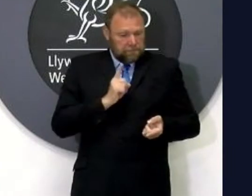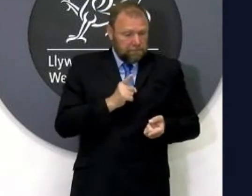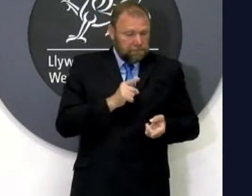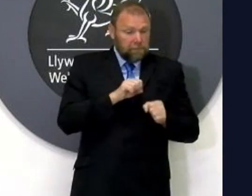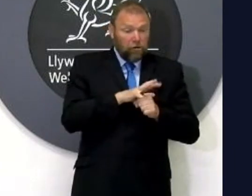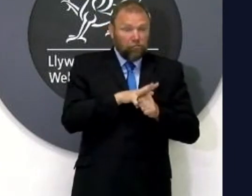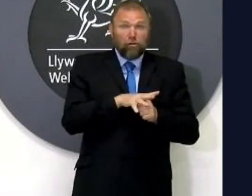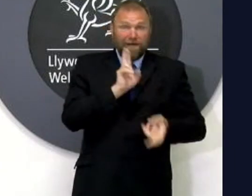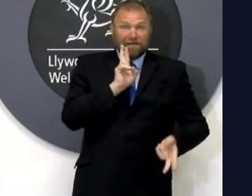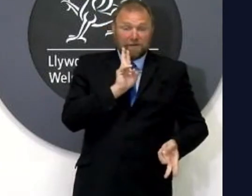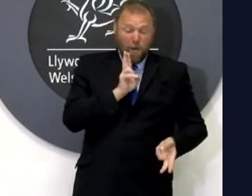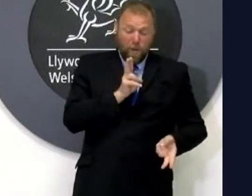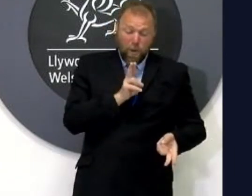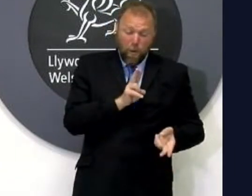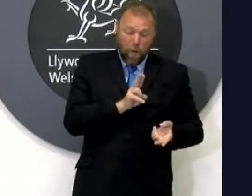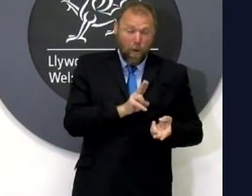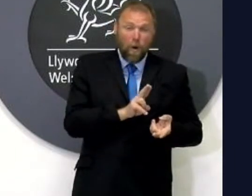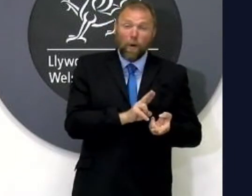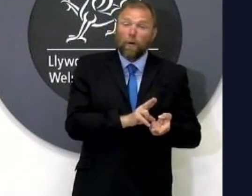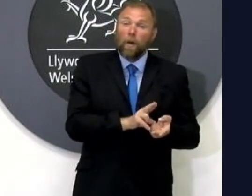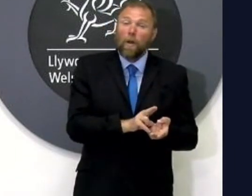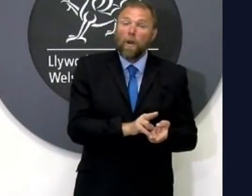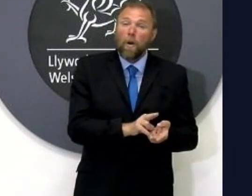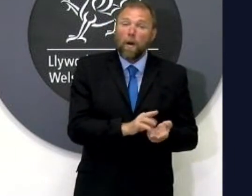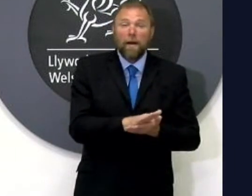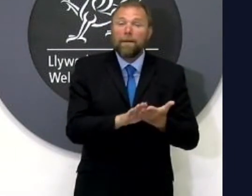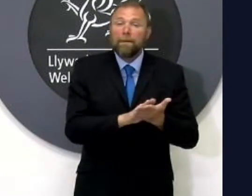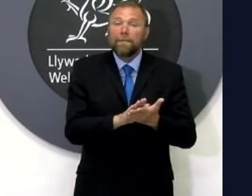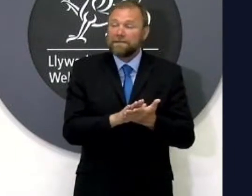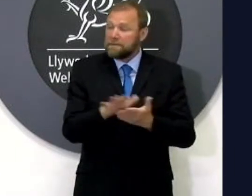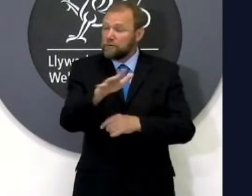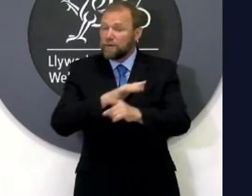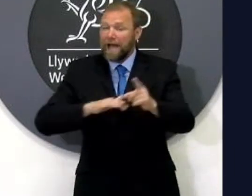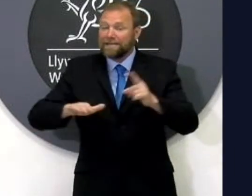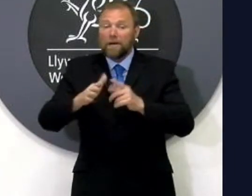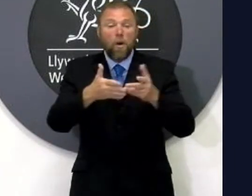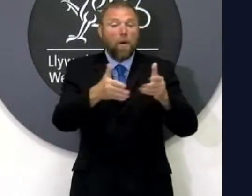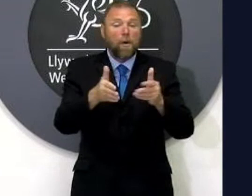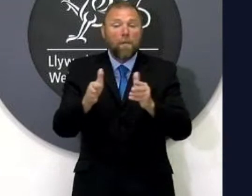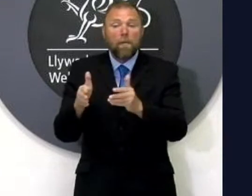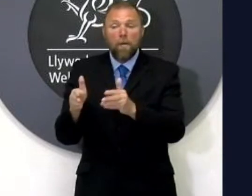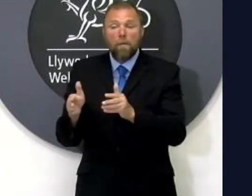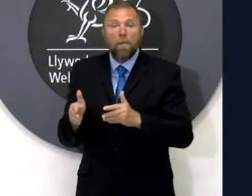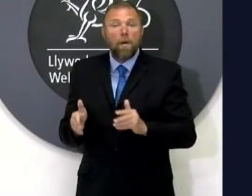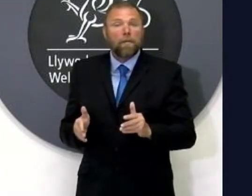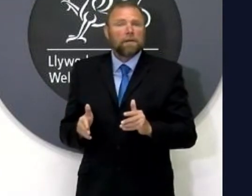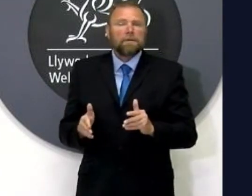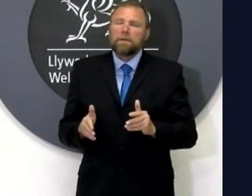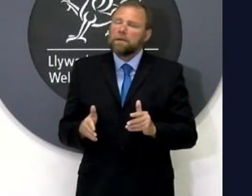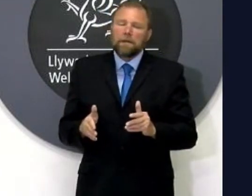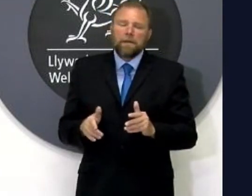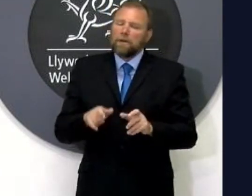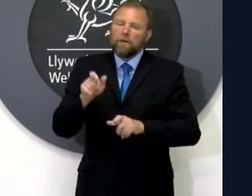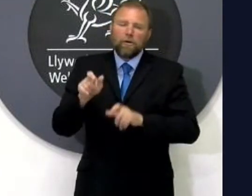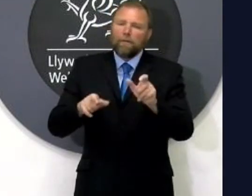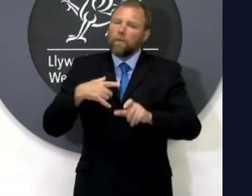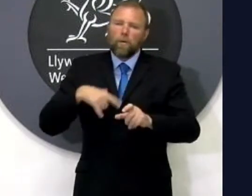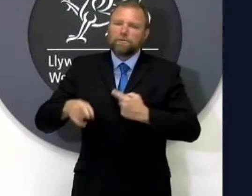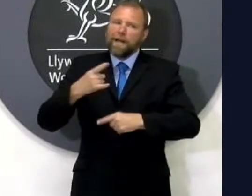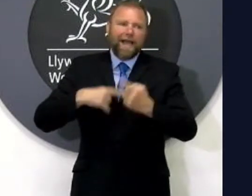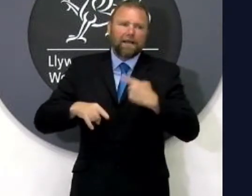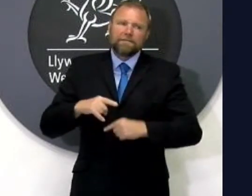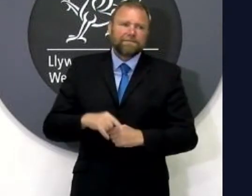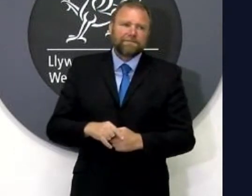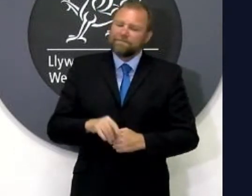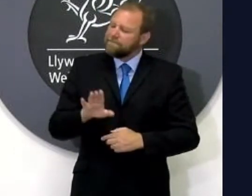to reopen many elements of our society, and the last thing any of us want to do is to go back, to retreat and to have